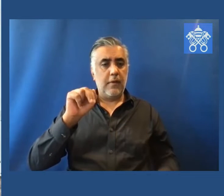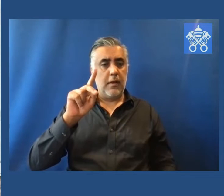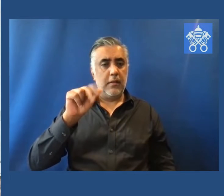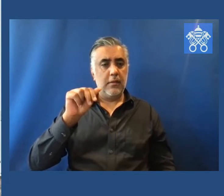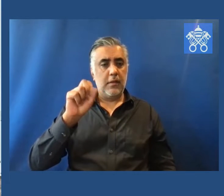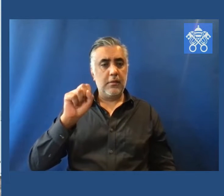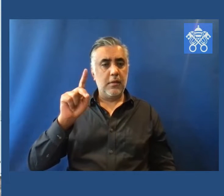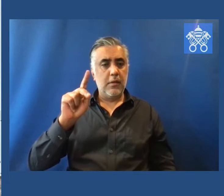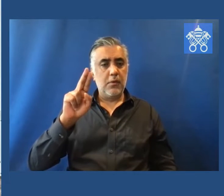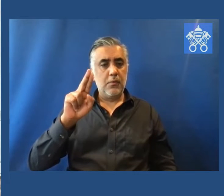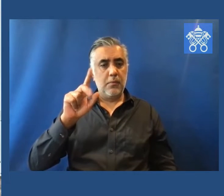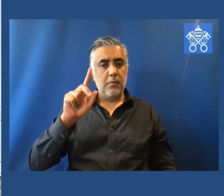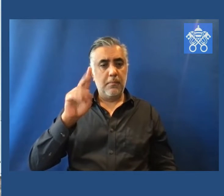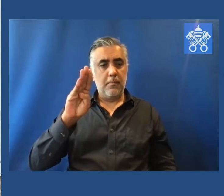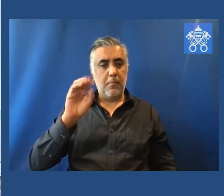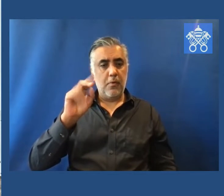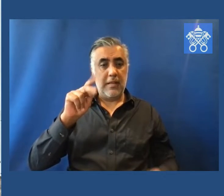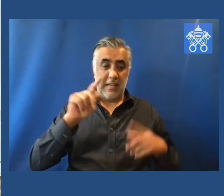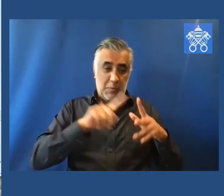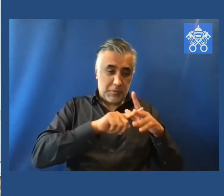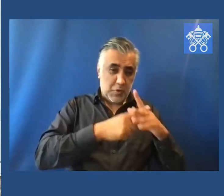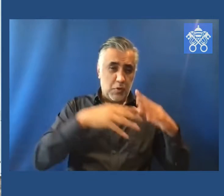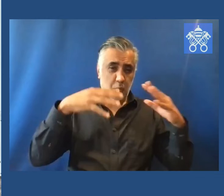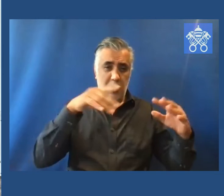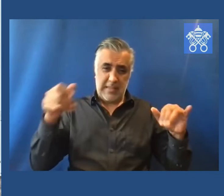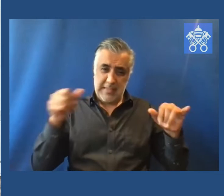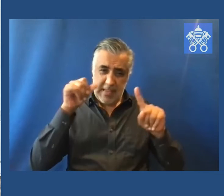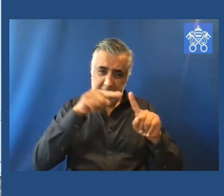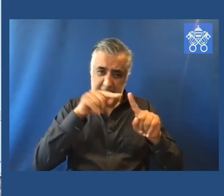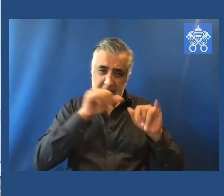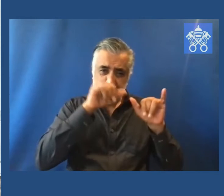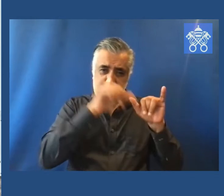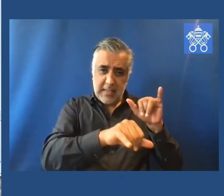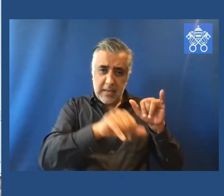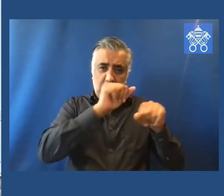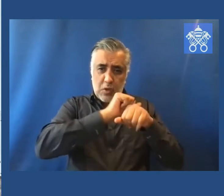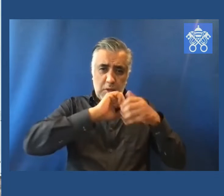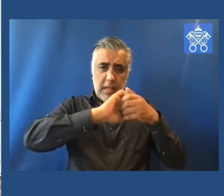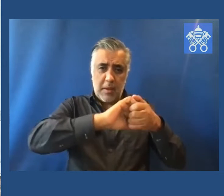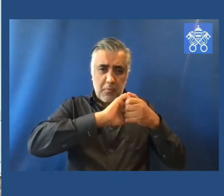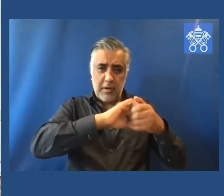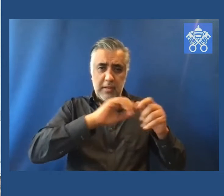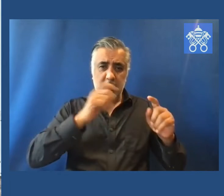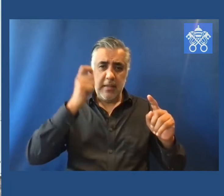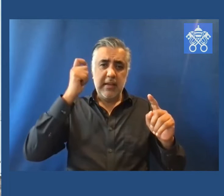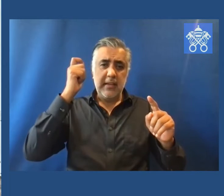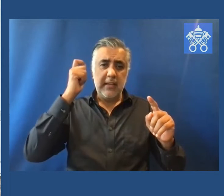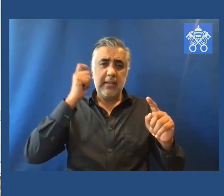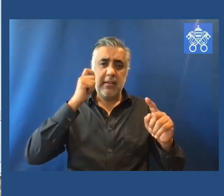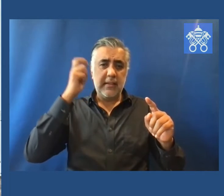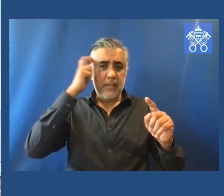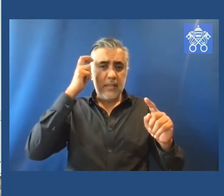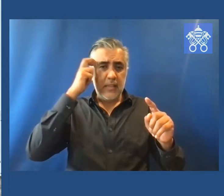Visualdas Kubokas, who since the beginning of the war has remained at Kiev with his